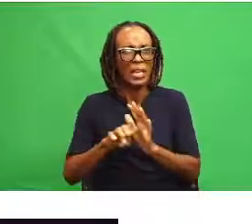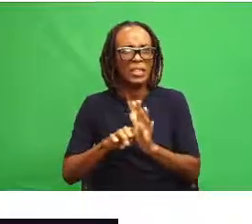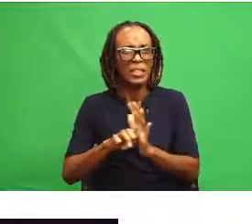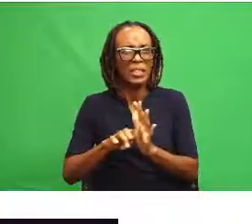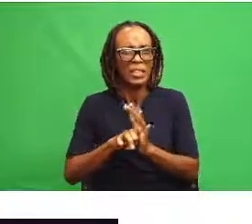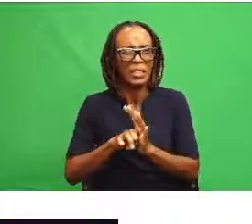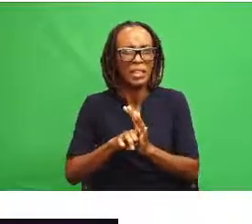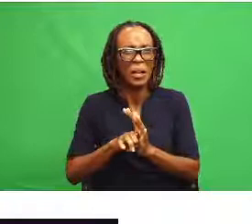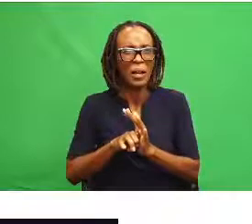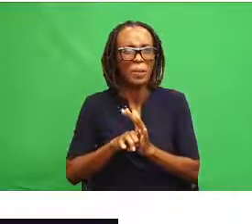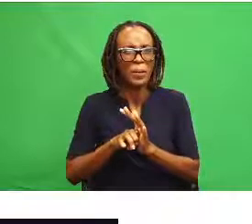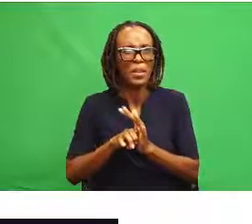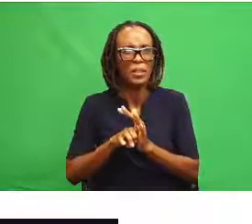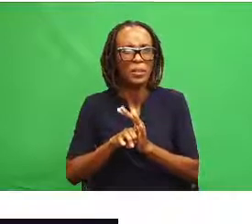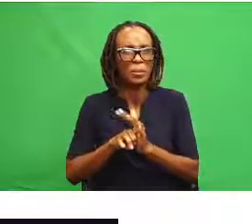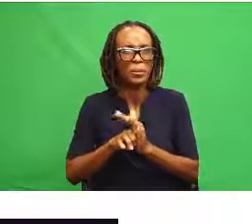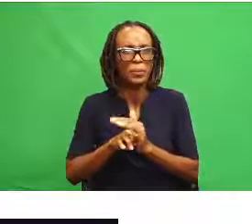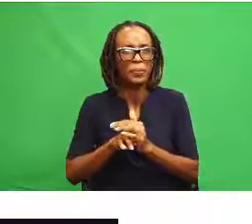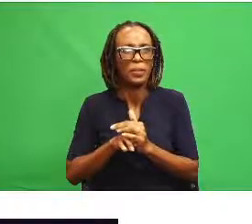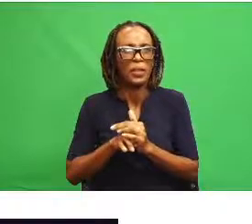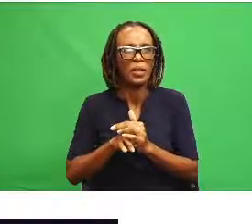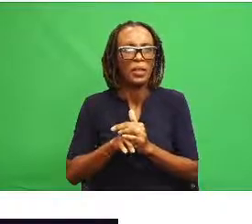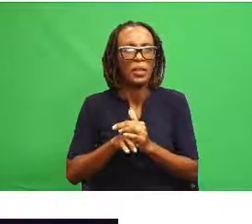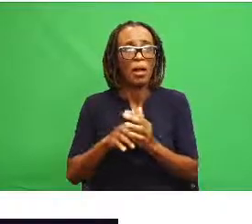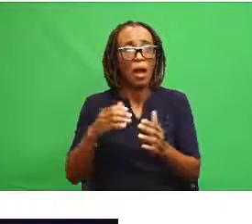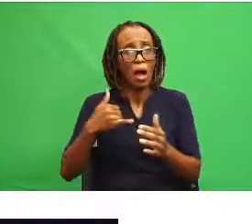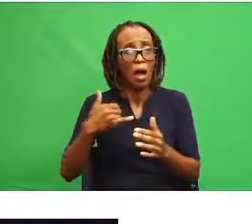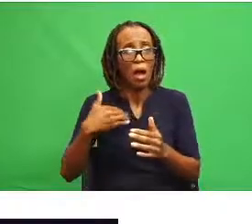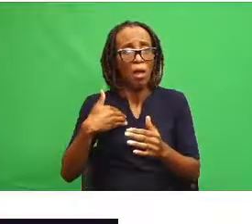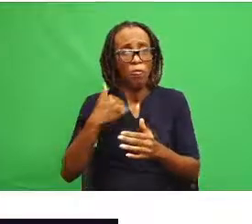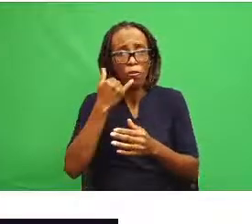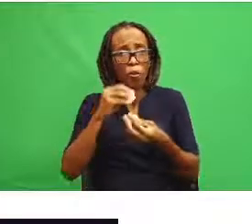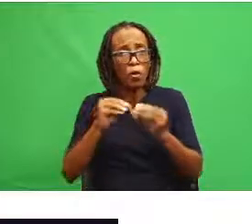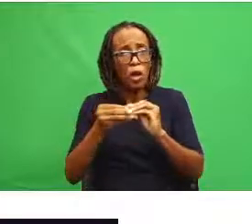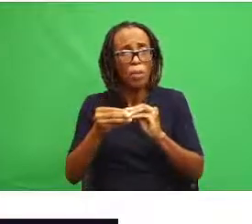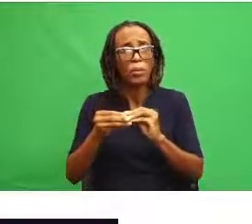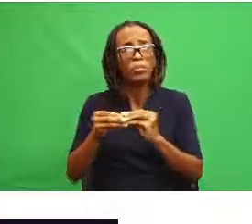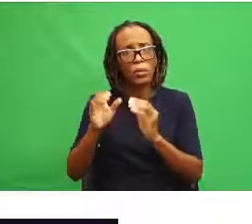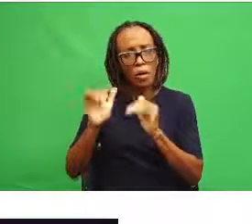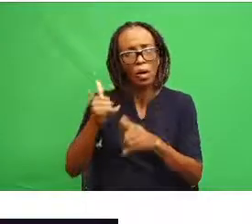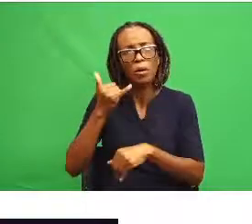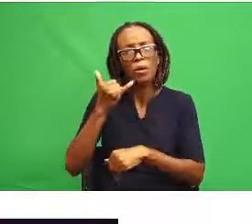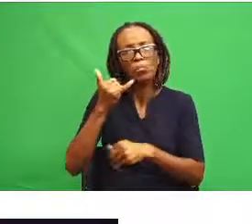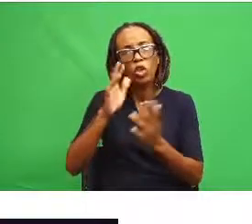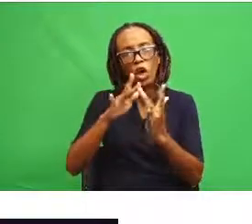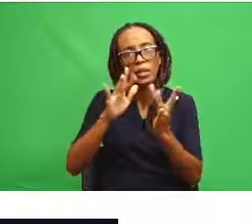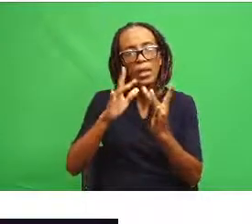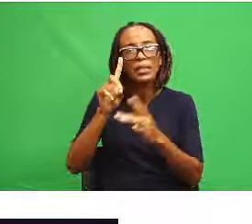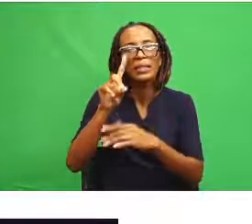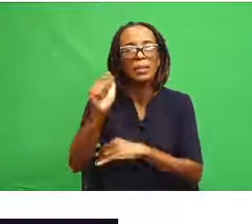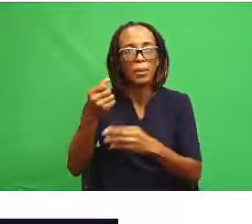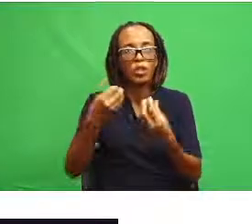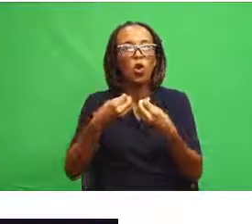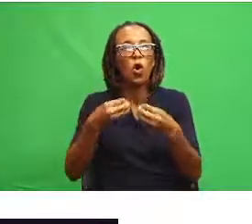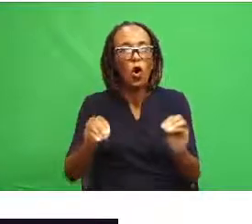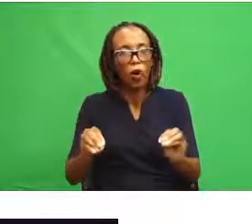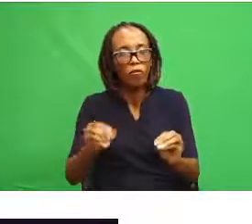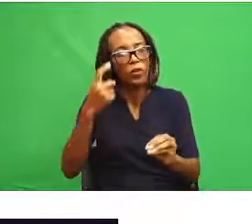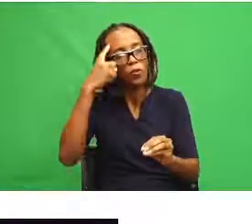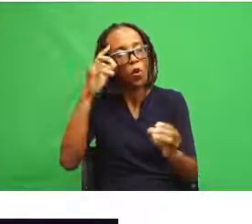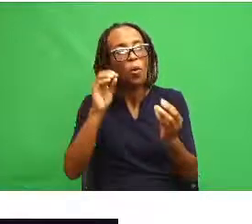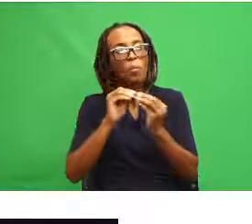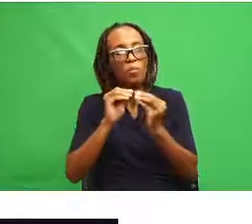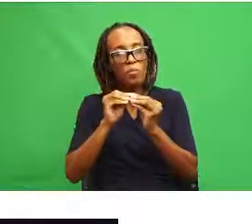at the level of the child and so on, where the contact numbers are there. We can engage with our disability affairs unit and so on to have a more